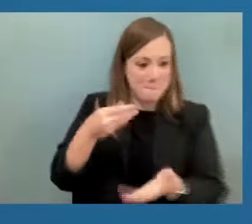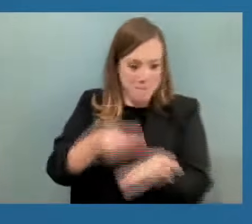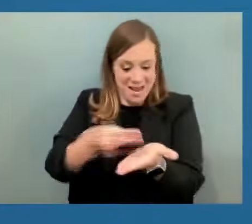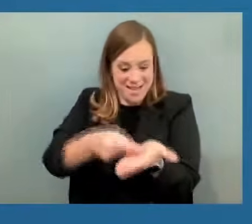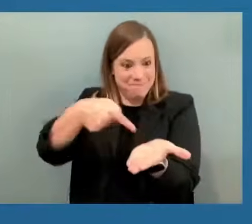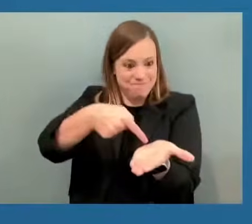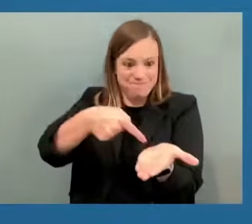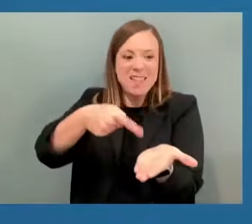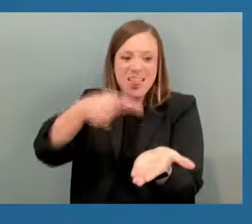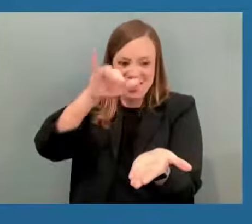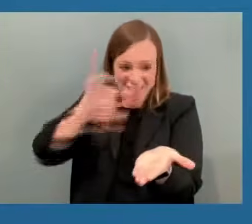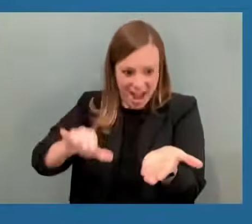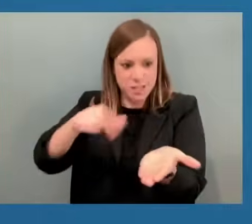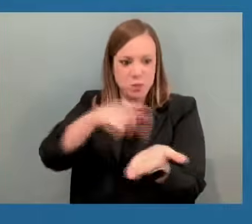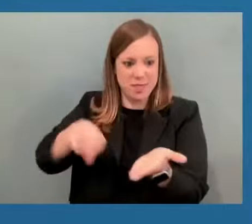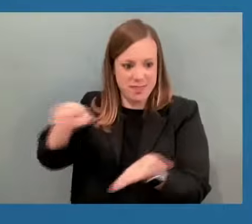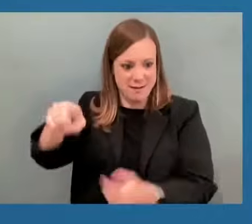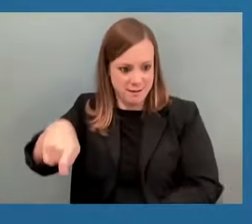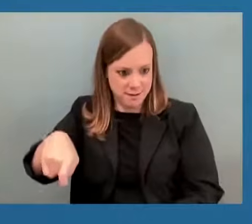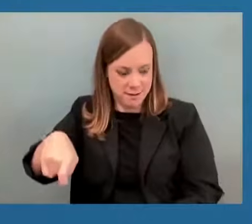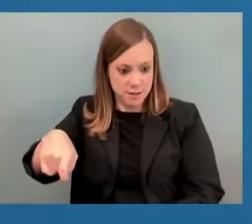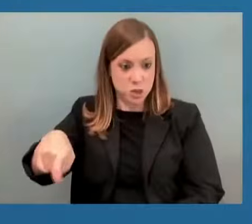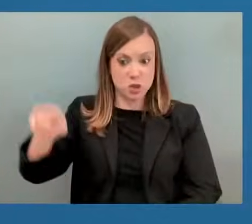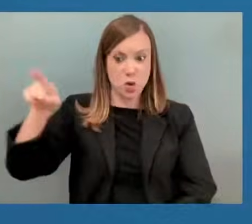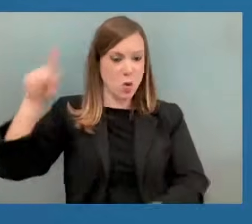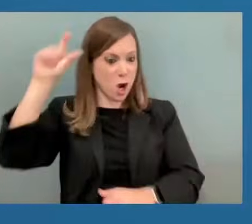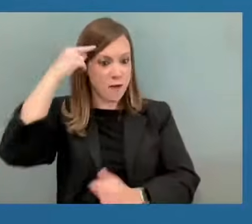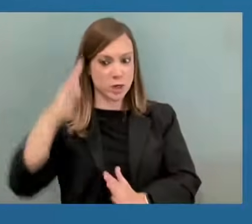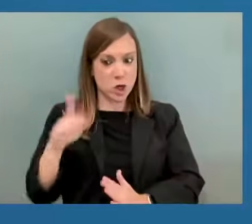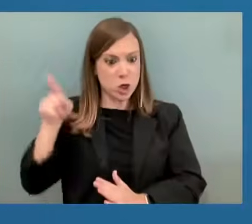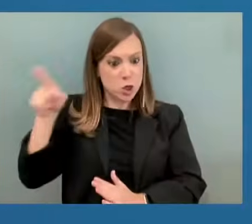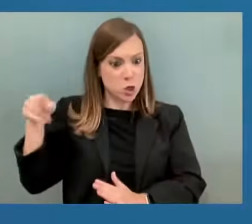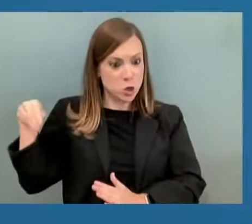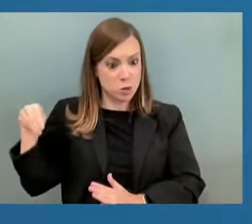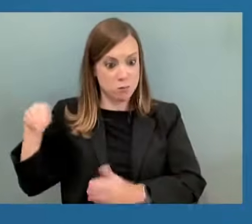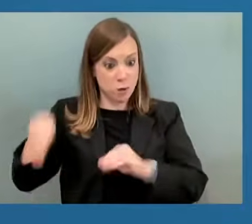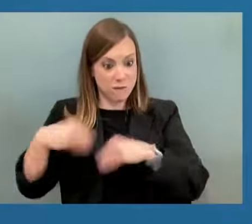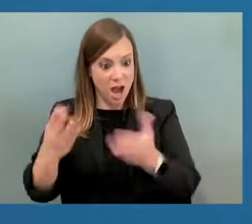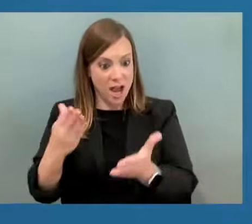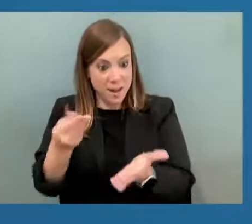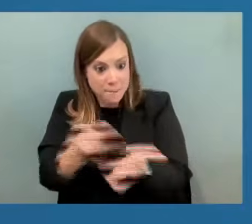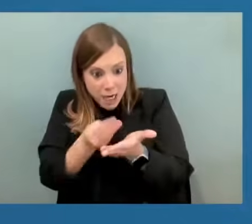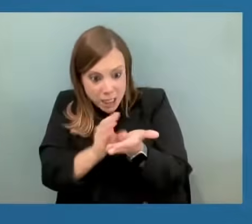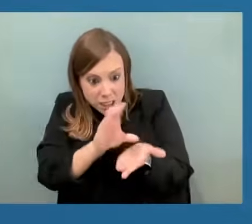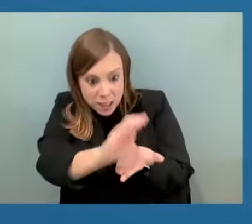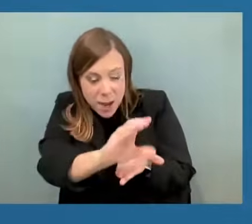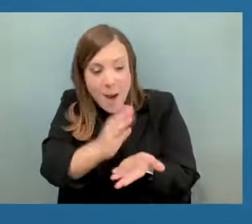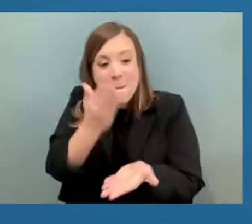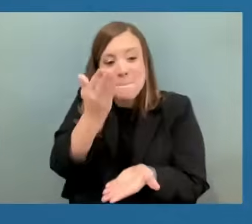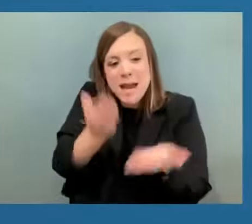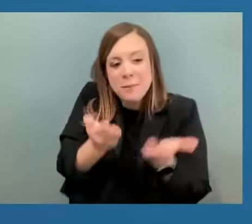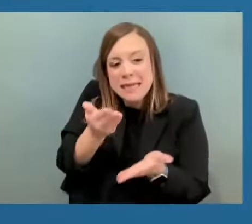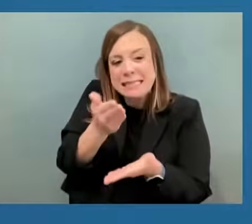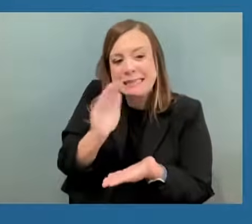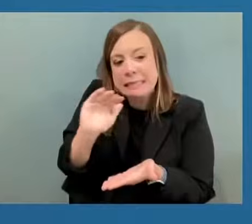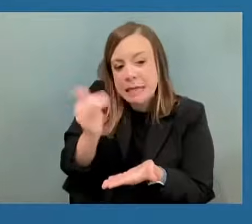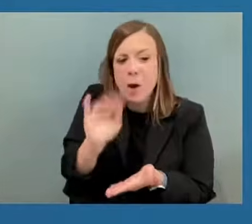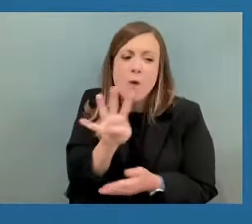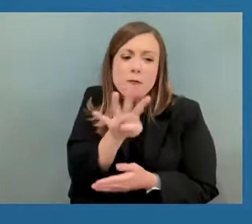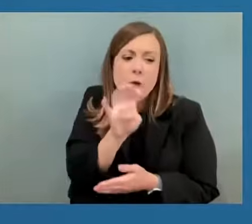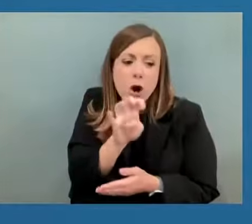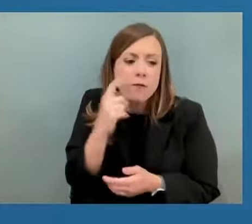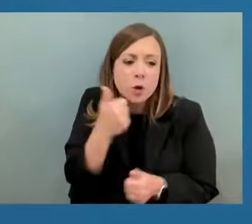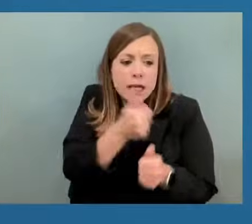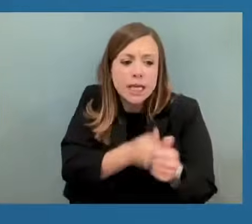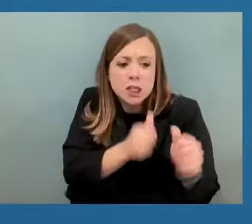so, Governor, when you're giving these dollar amounts that may seem small in their own, in their collective, they are